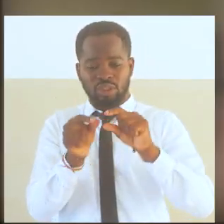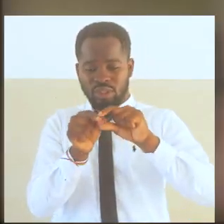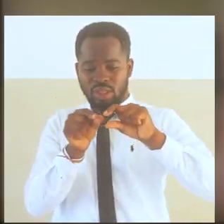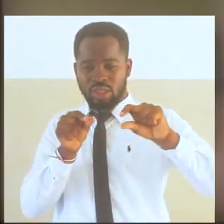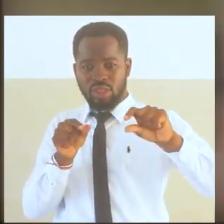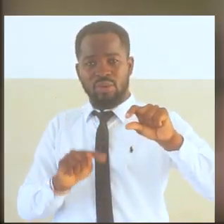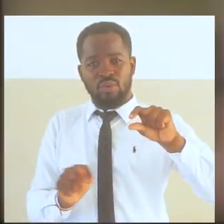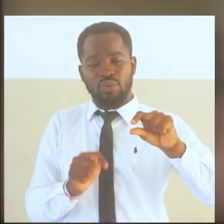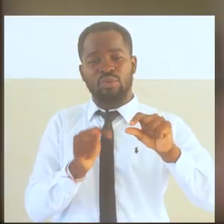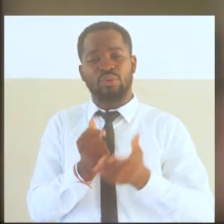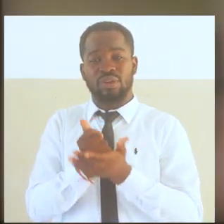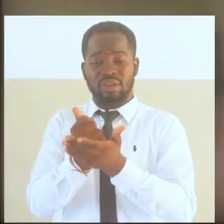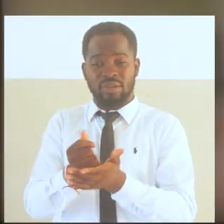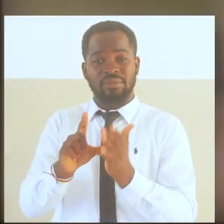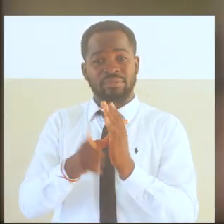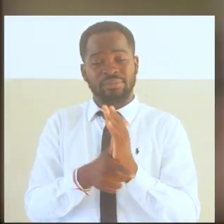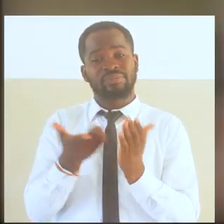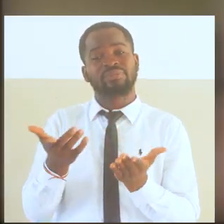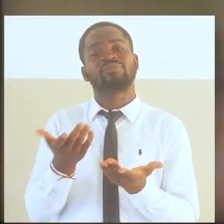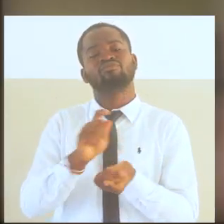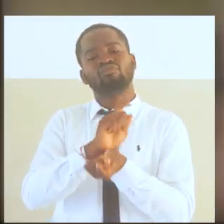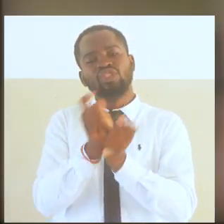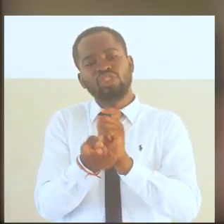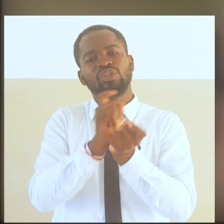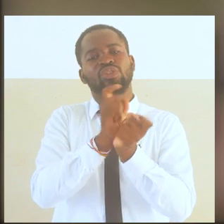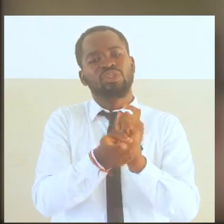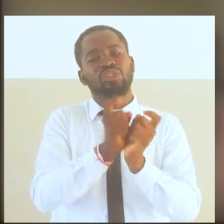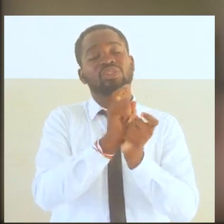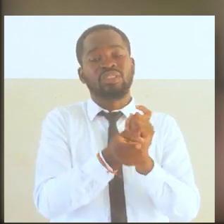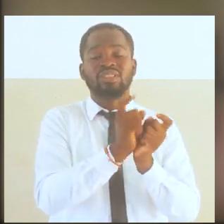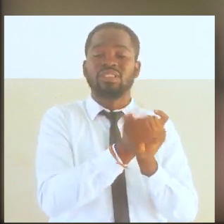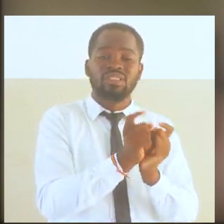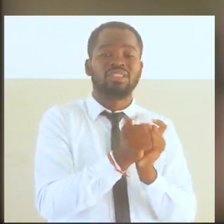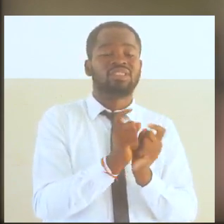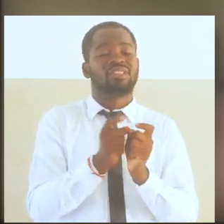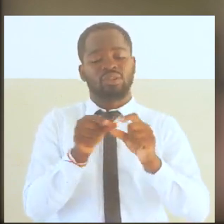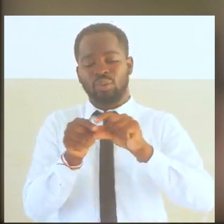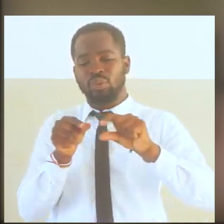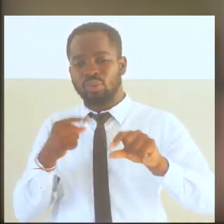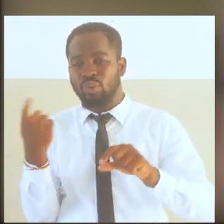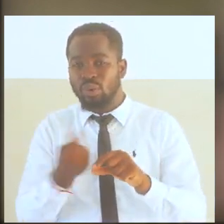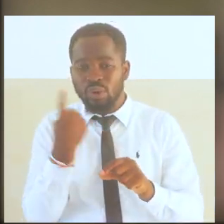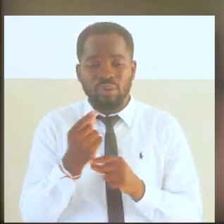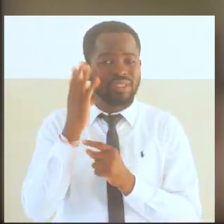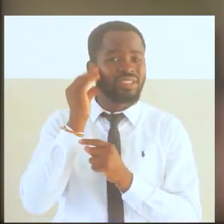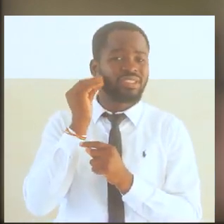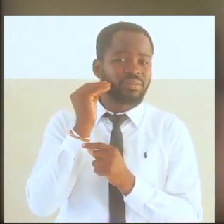always changing catheter, always experiencing waist